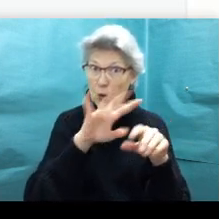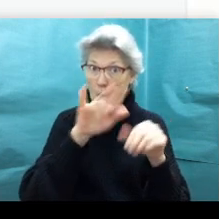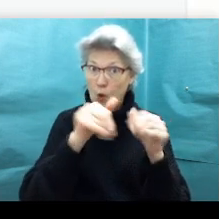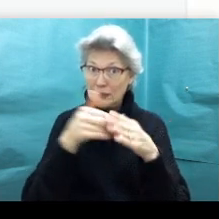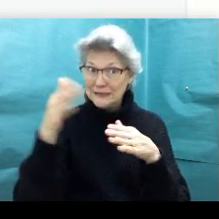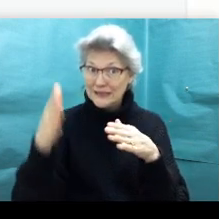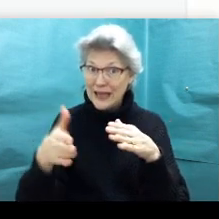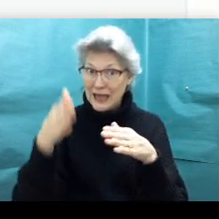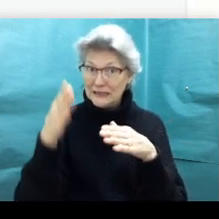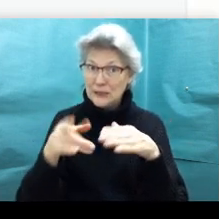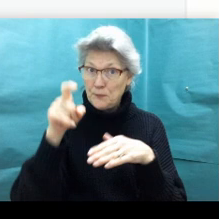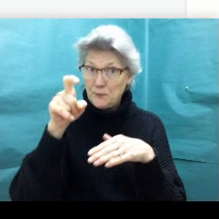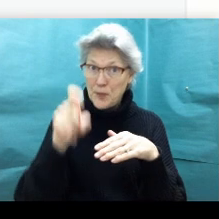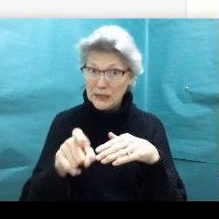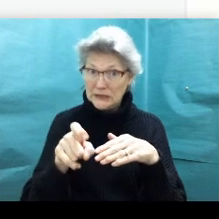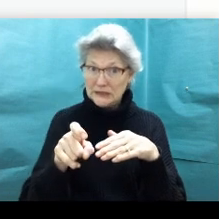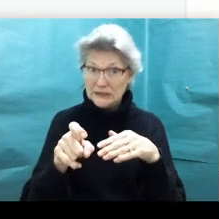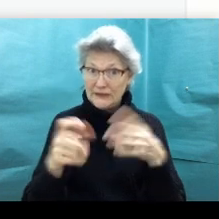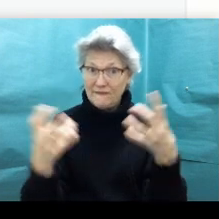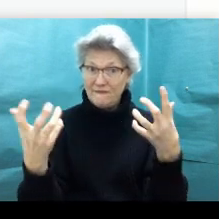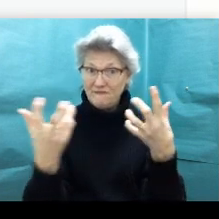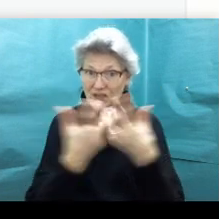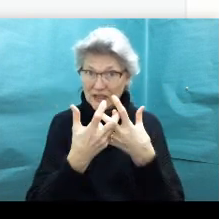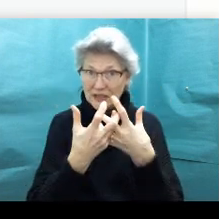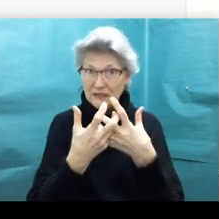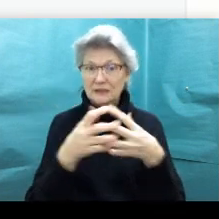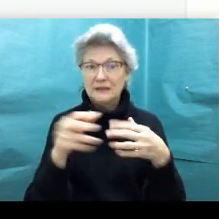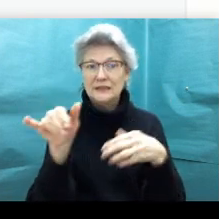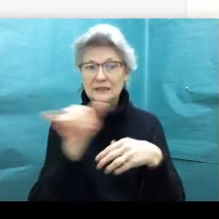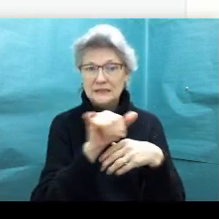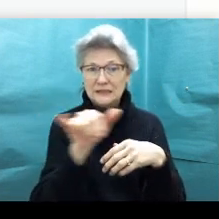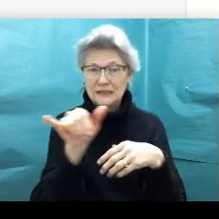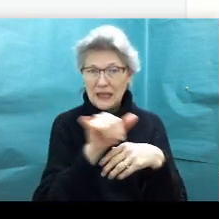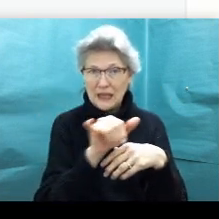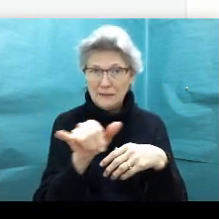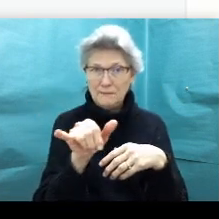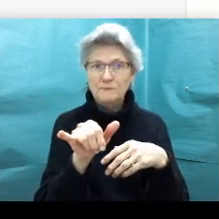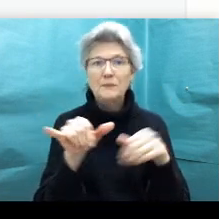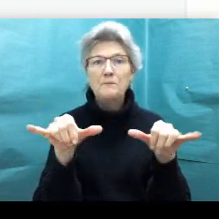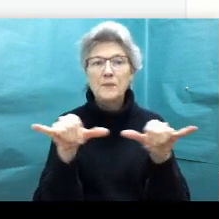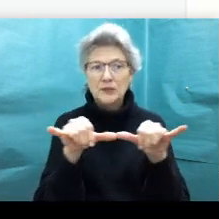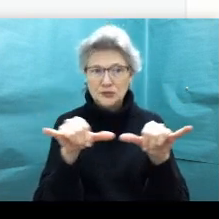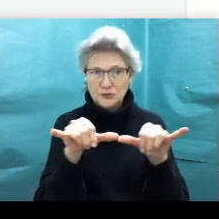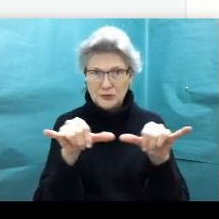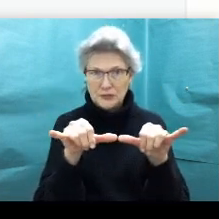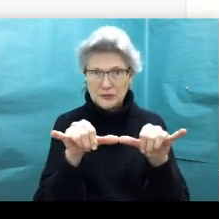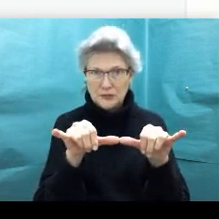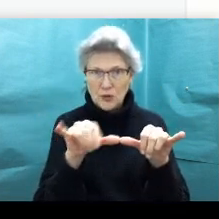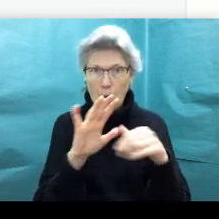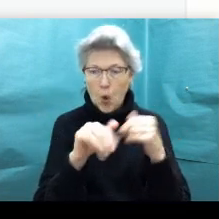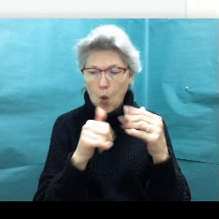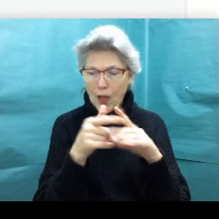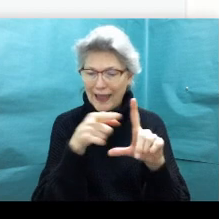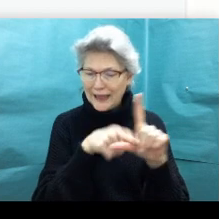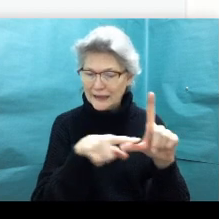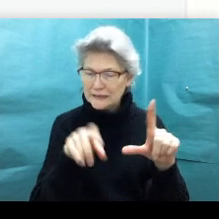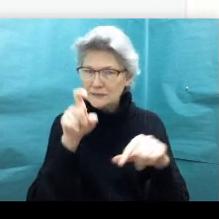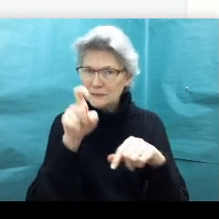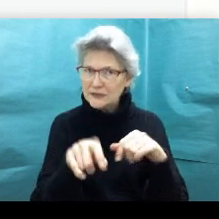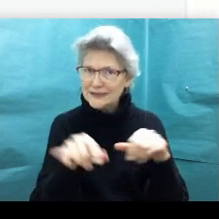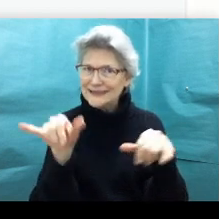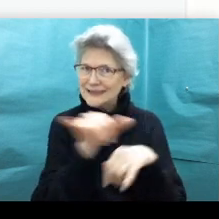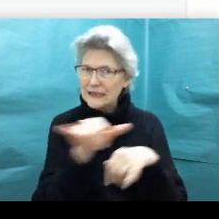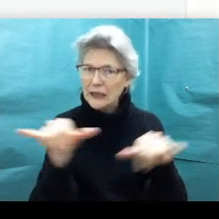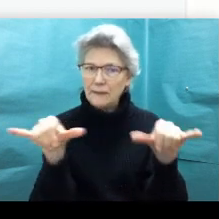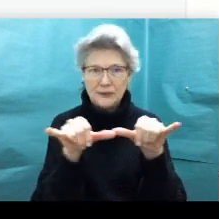go back to this, all sides of equal length and all angles of equal measurement. Awesome.